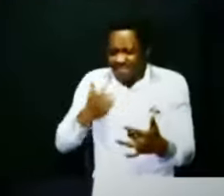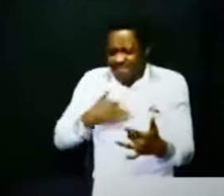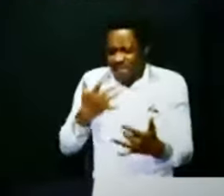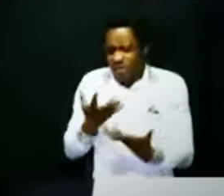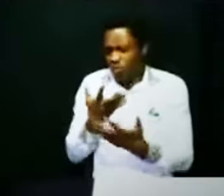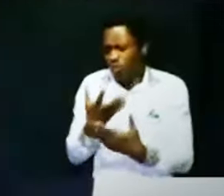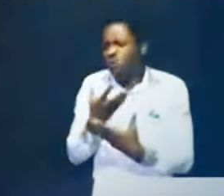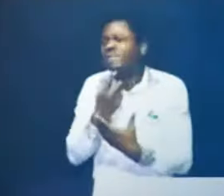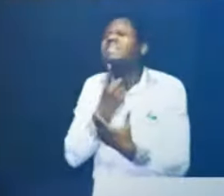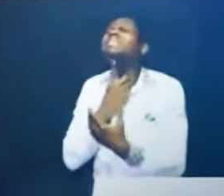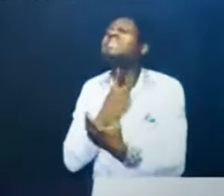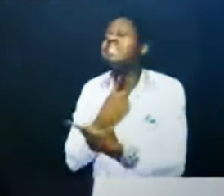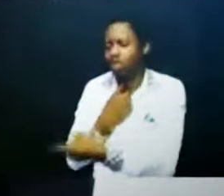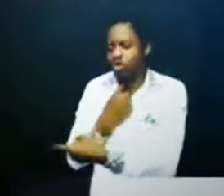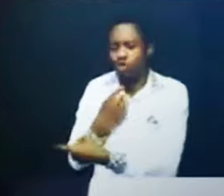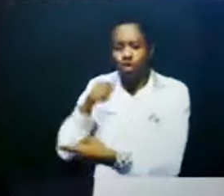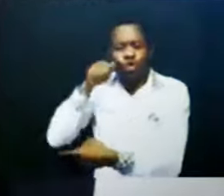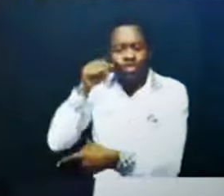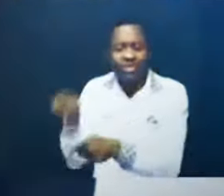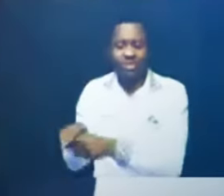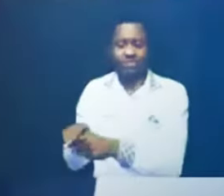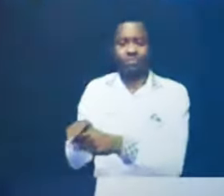with such a woman.